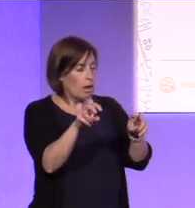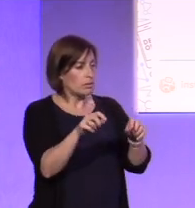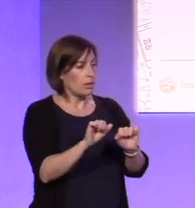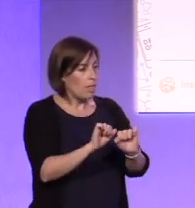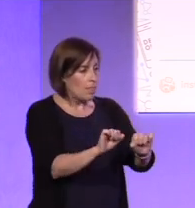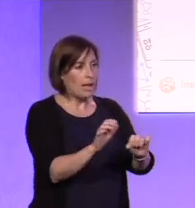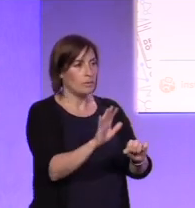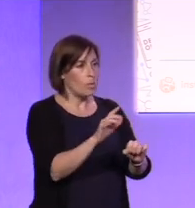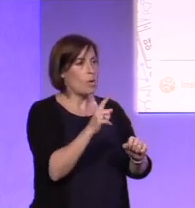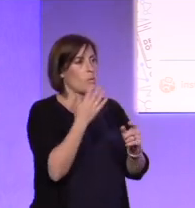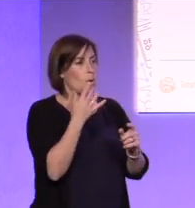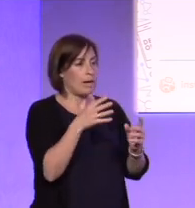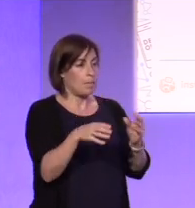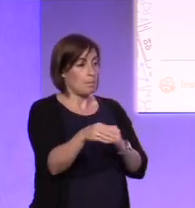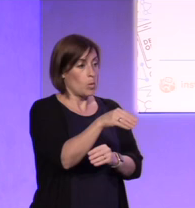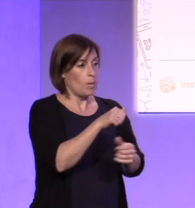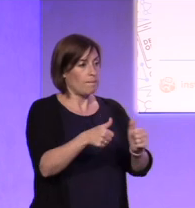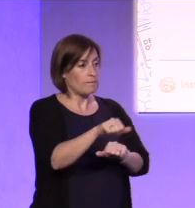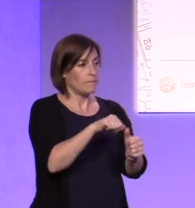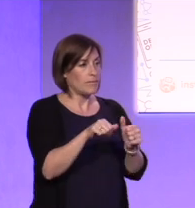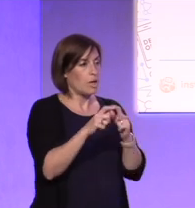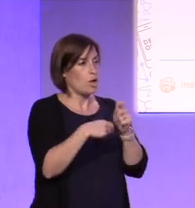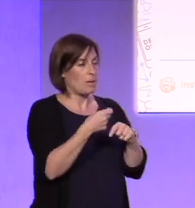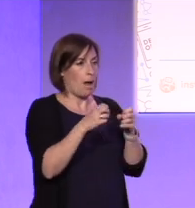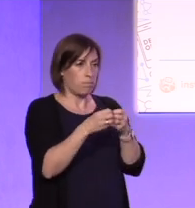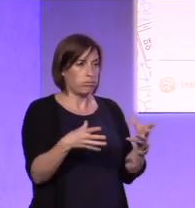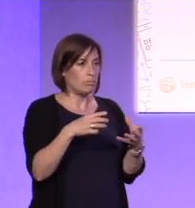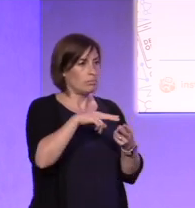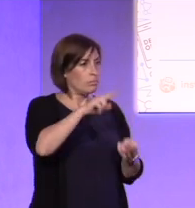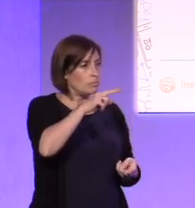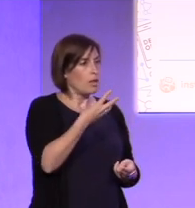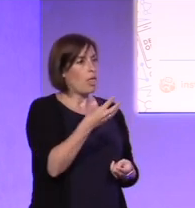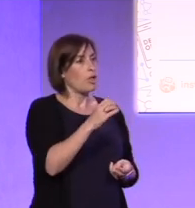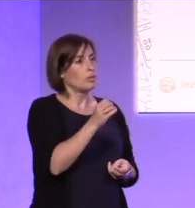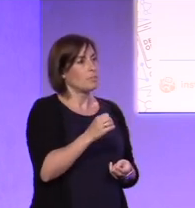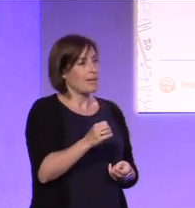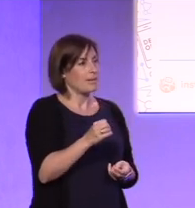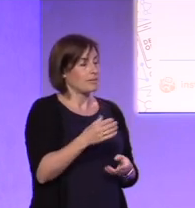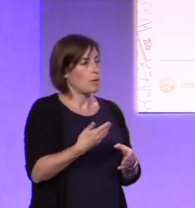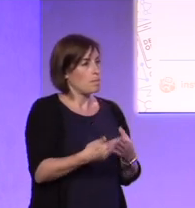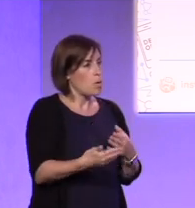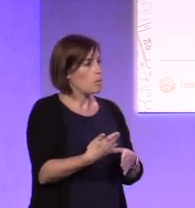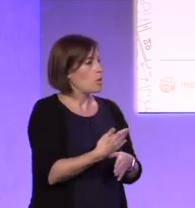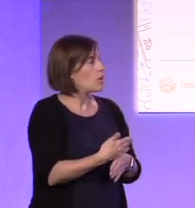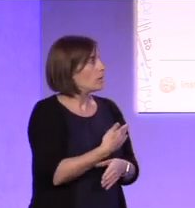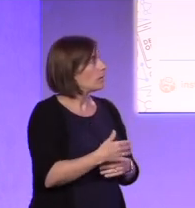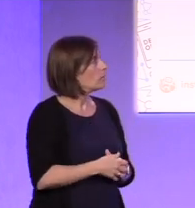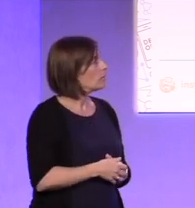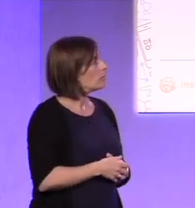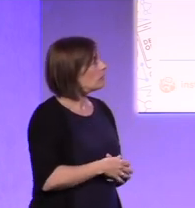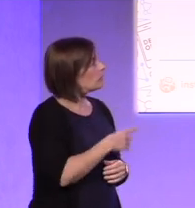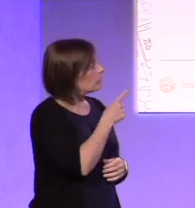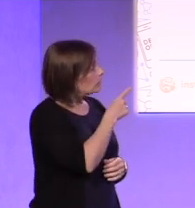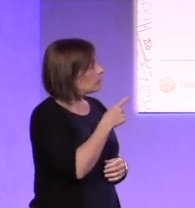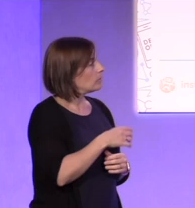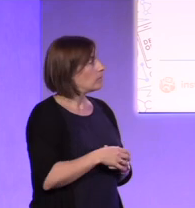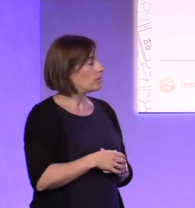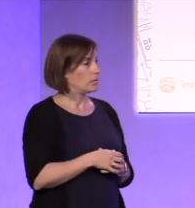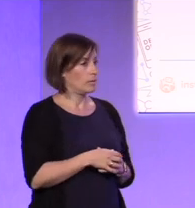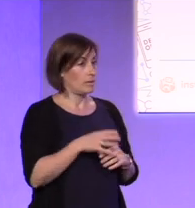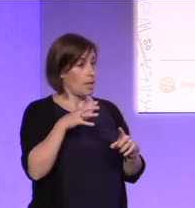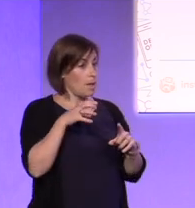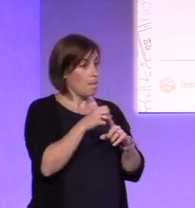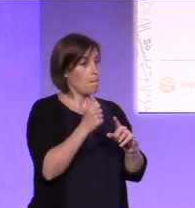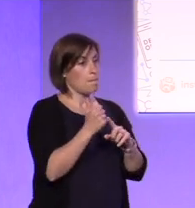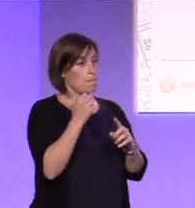pipe. We visualized everything aggressively. And you know what we saw? We saw a 230% increase in the amount of work that was